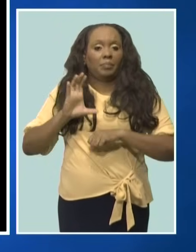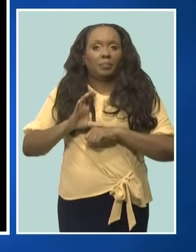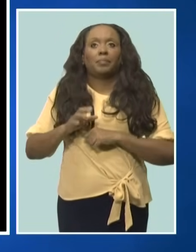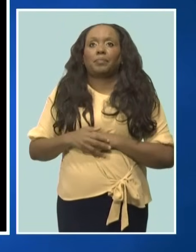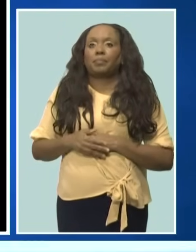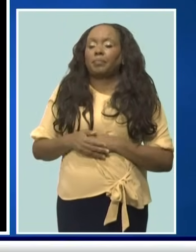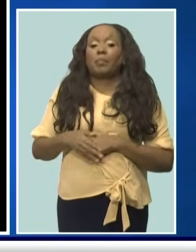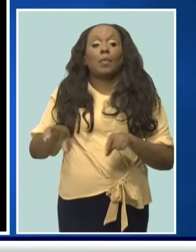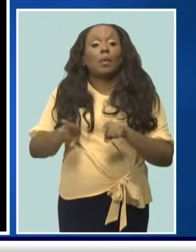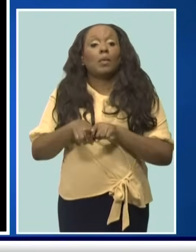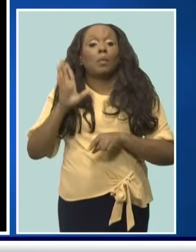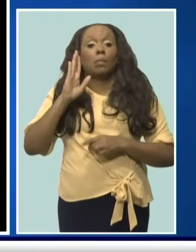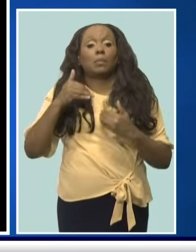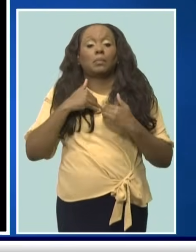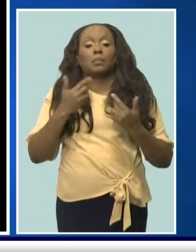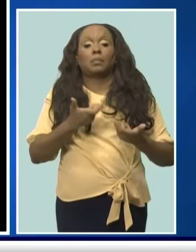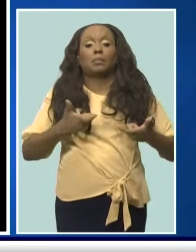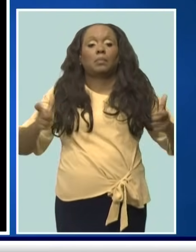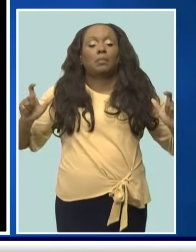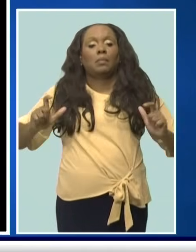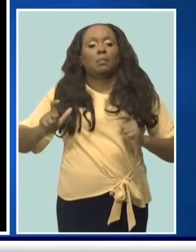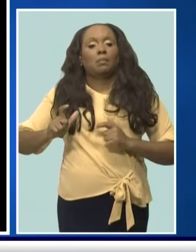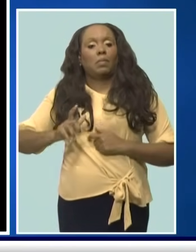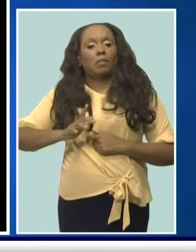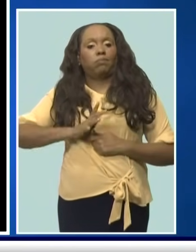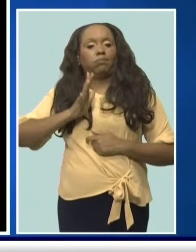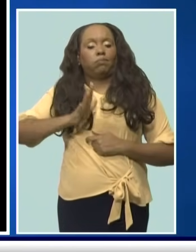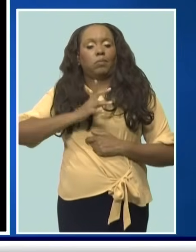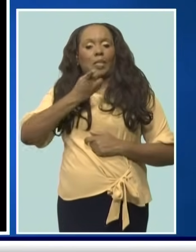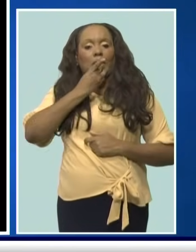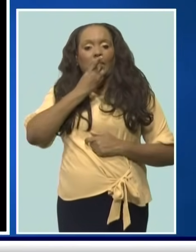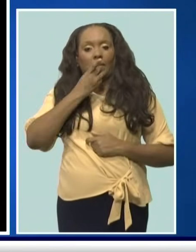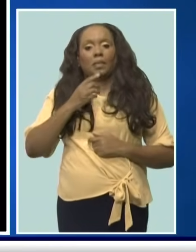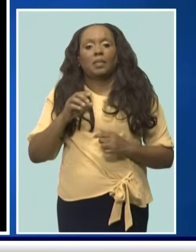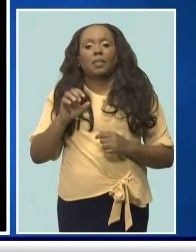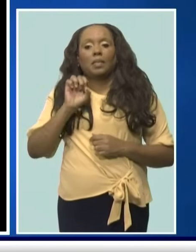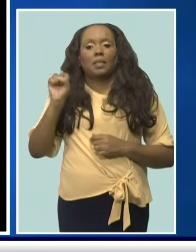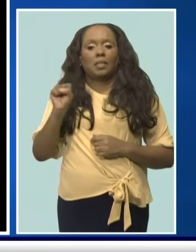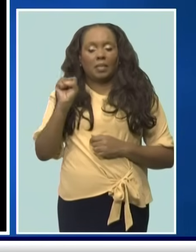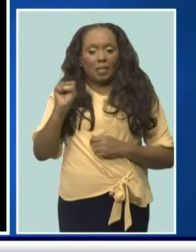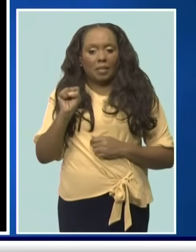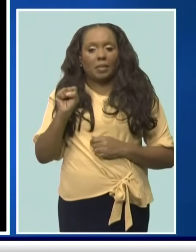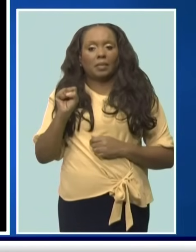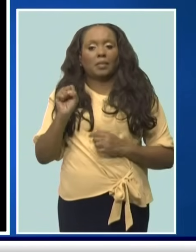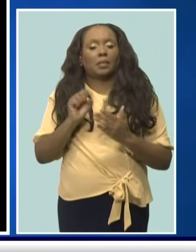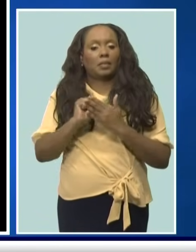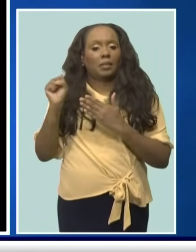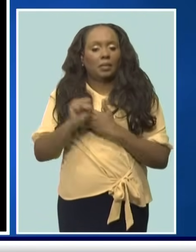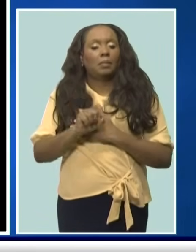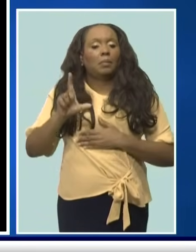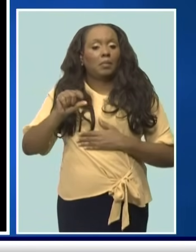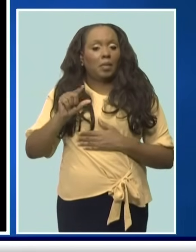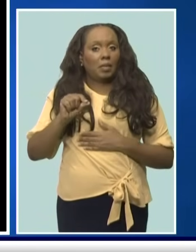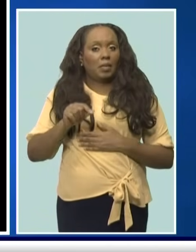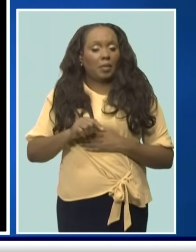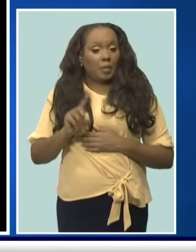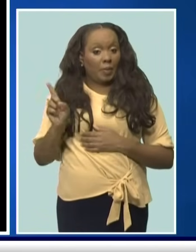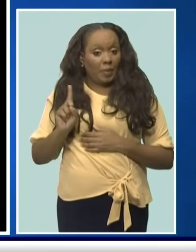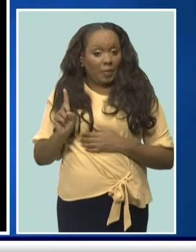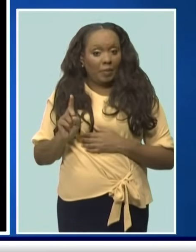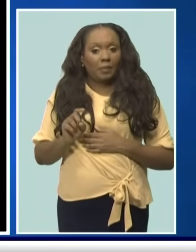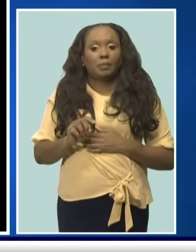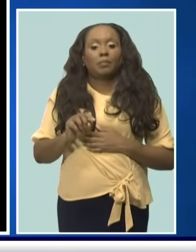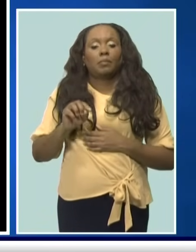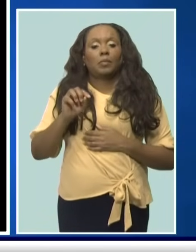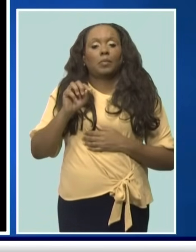gala and awards dinner, happening on Saturday, September the 20th at the Wyndham Grand Barbados. It promises to